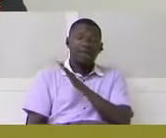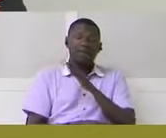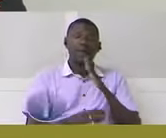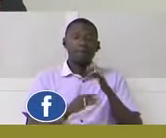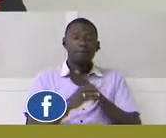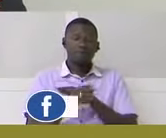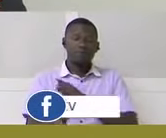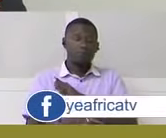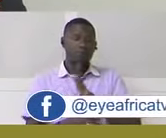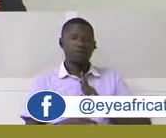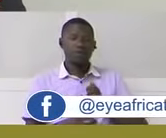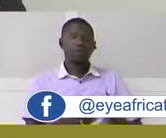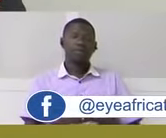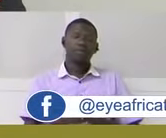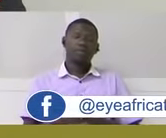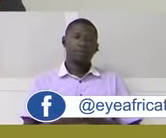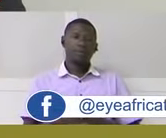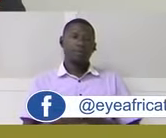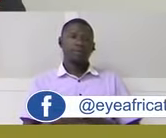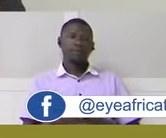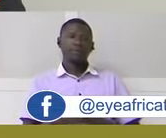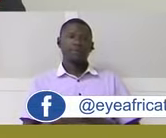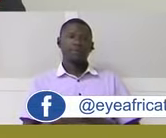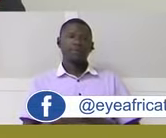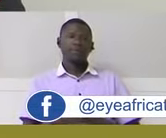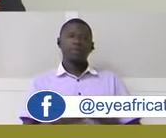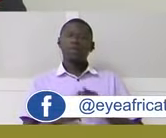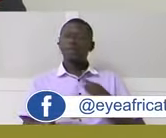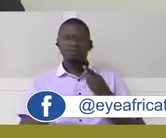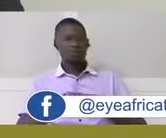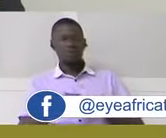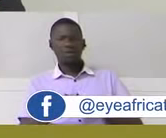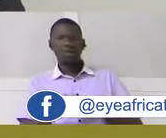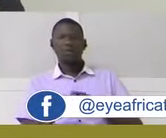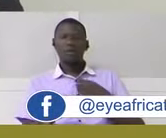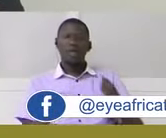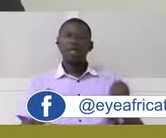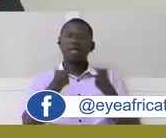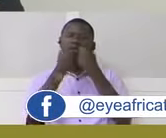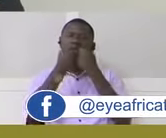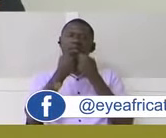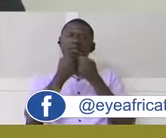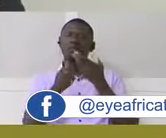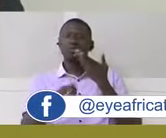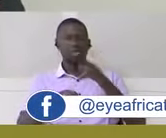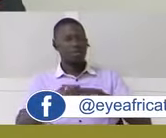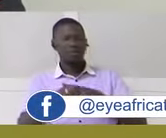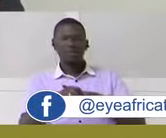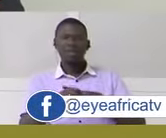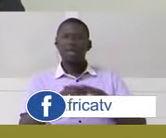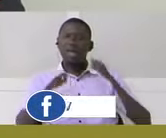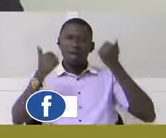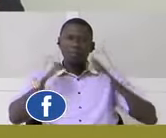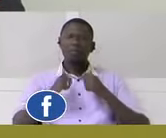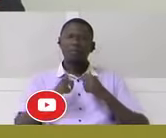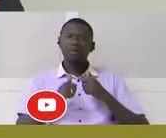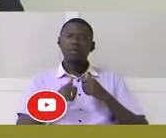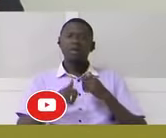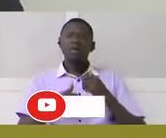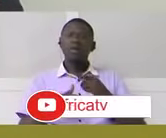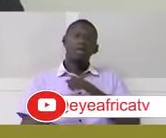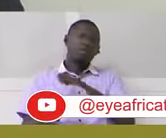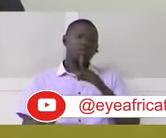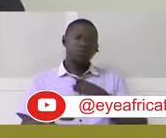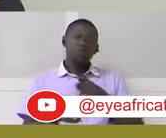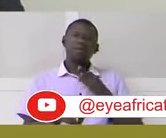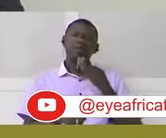It seems that all the accidents that were involved with the convoy, either they were coming from Kanilai or going to Kanilai, all the